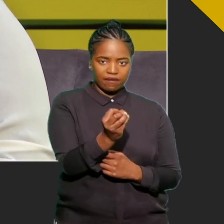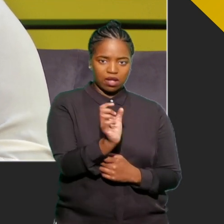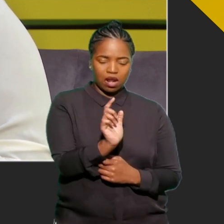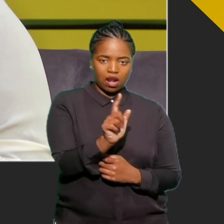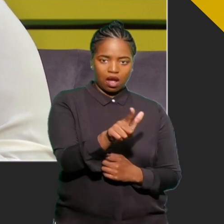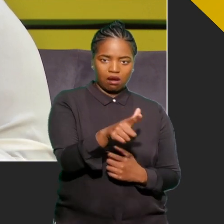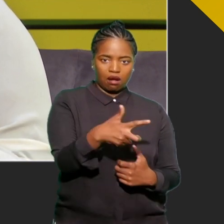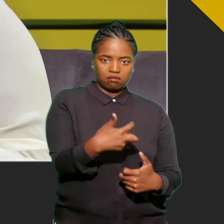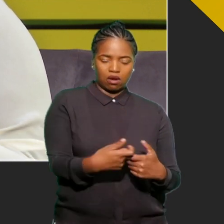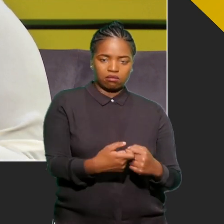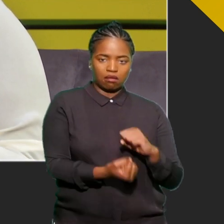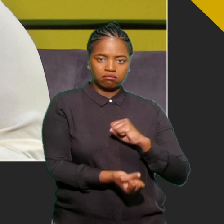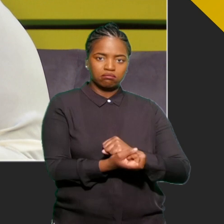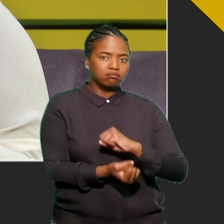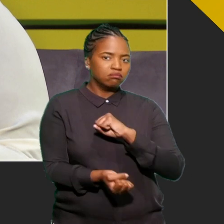complications